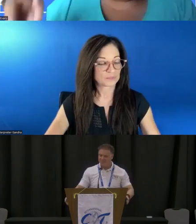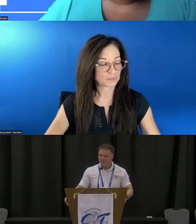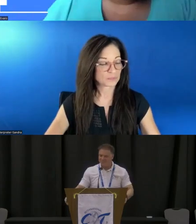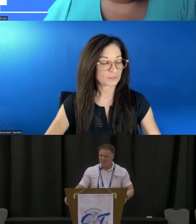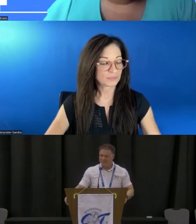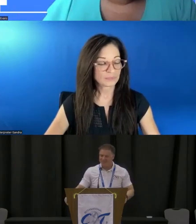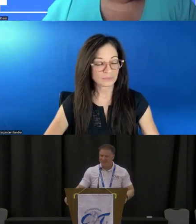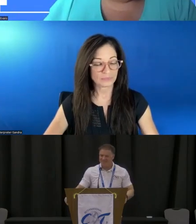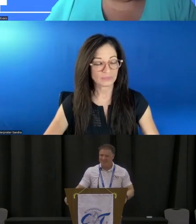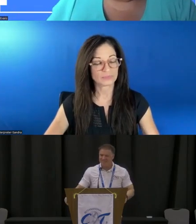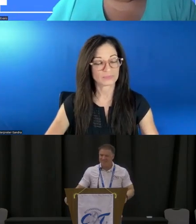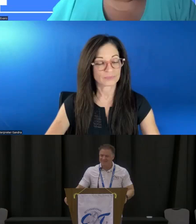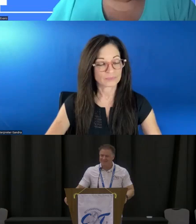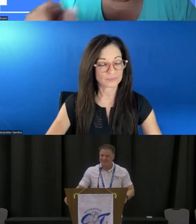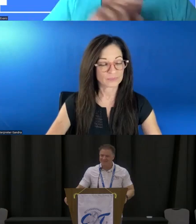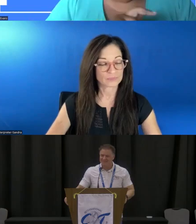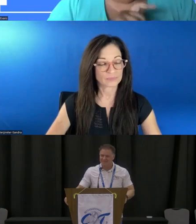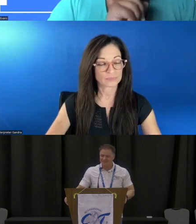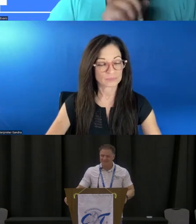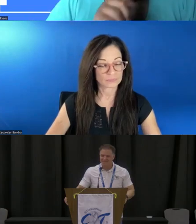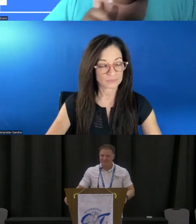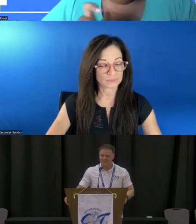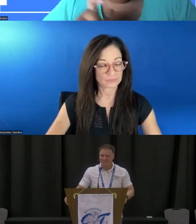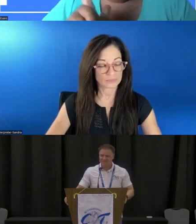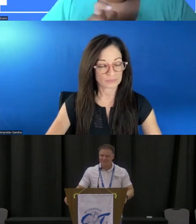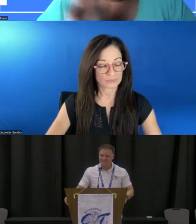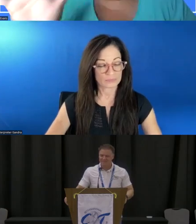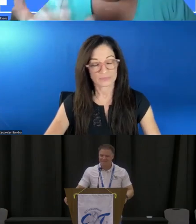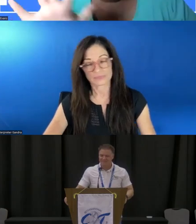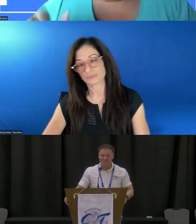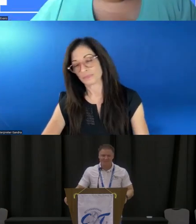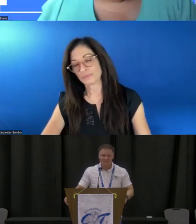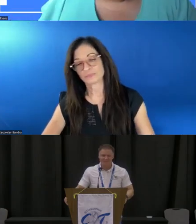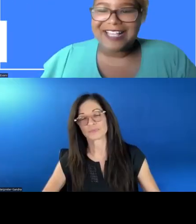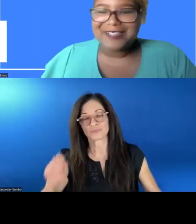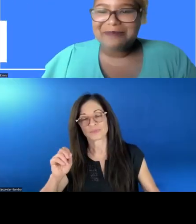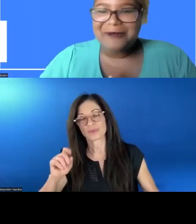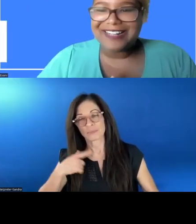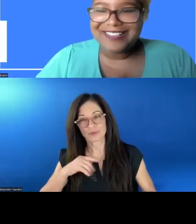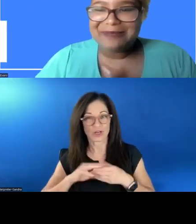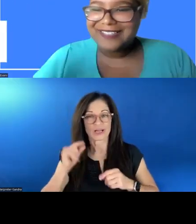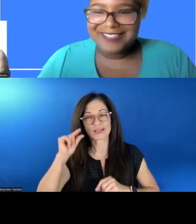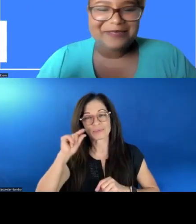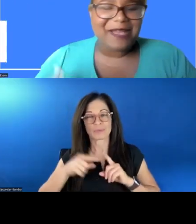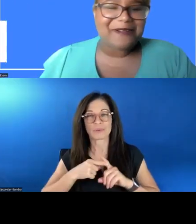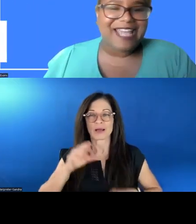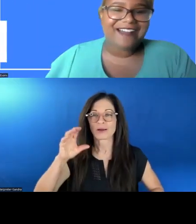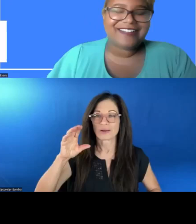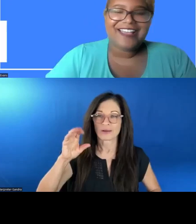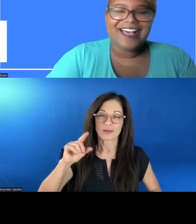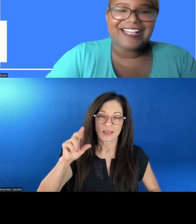We'll come back to you. But let me just talk a little bit about Columbus, and I'm going to wax on poetically because this